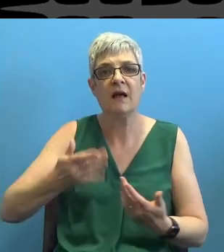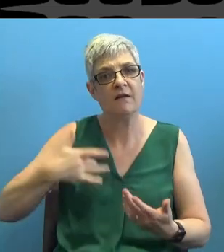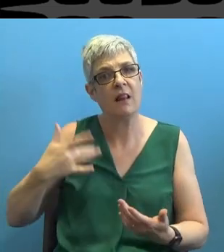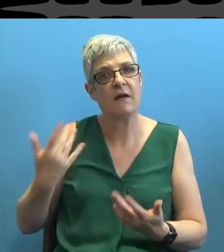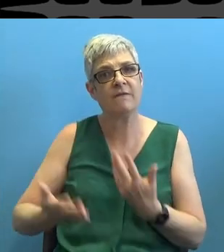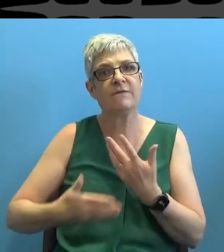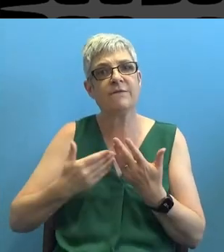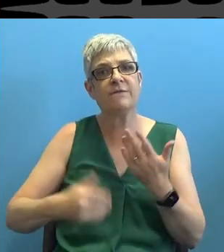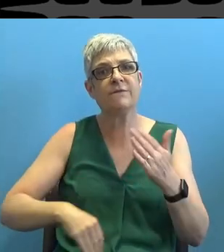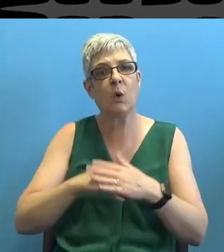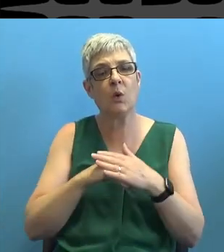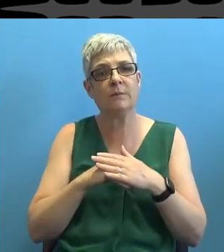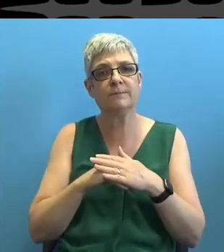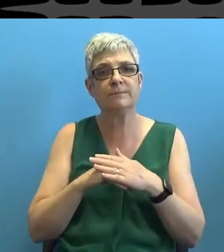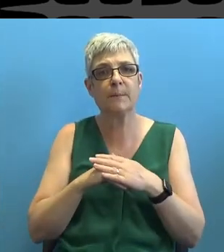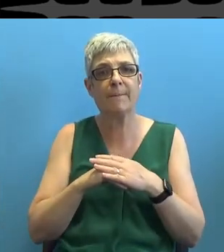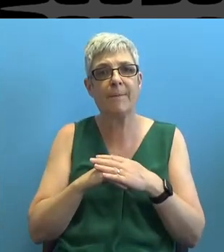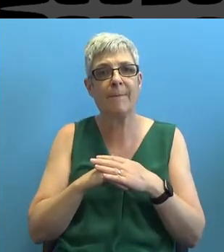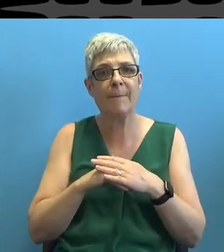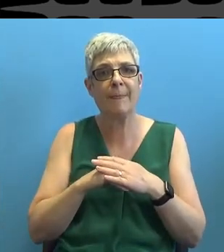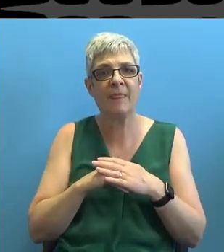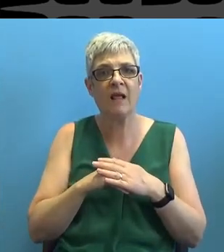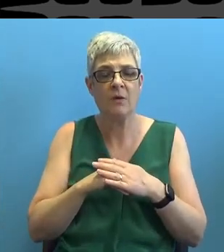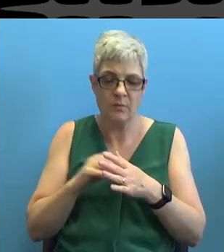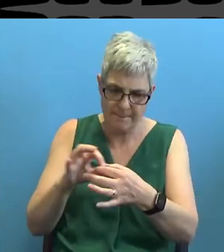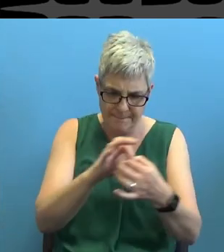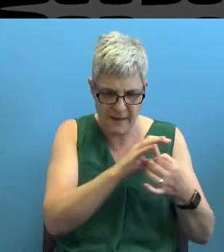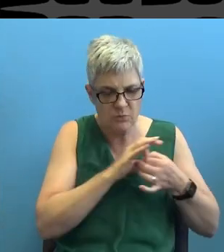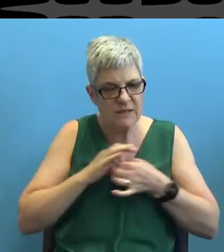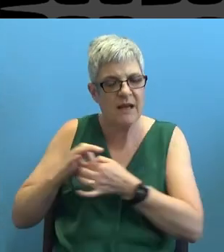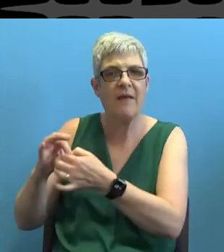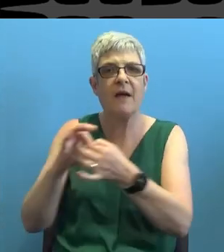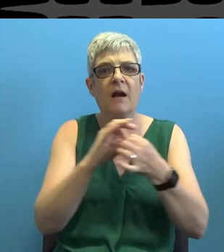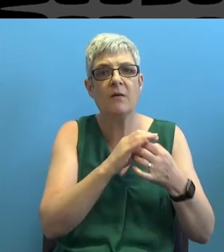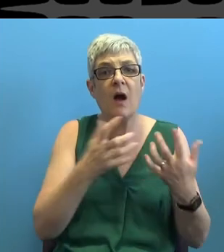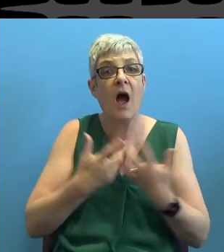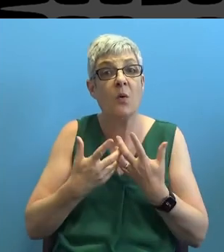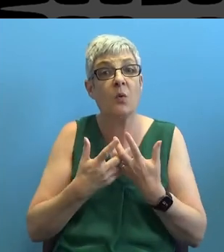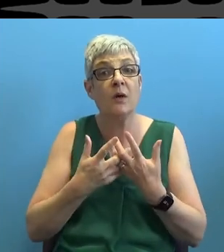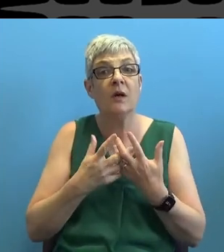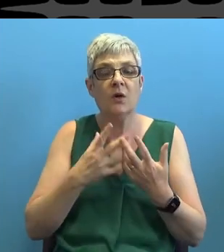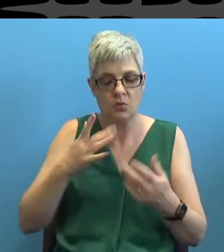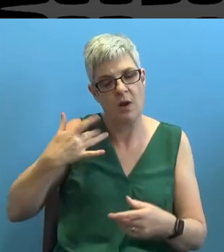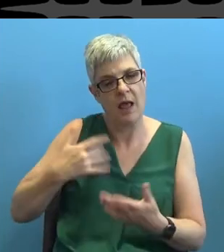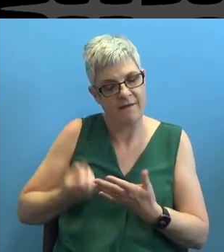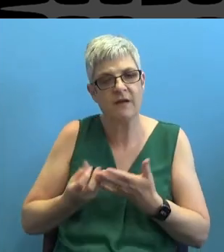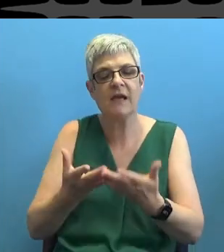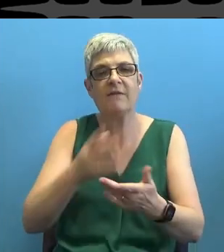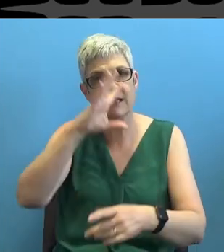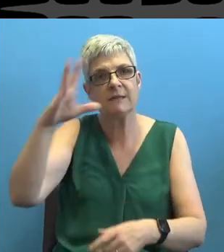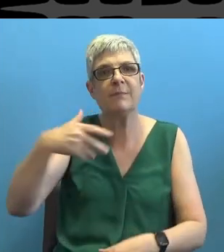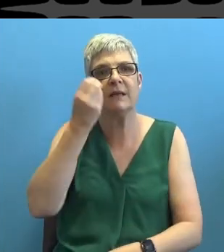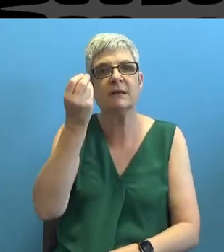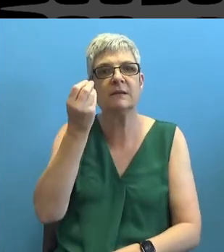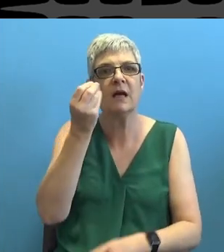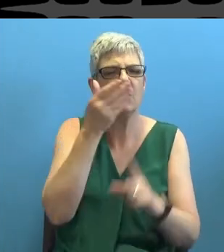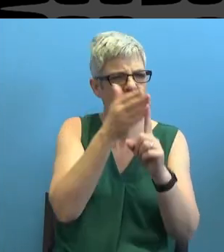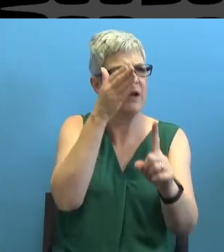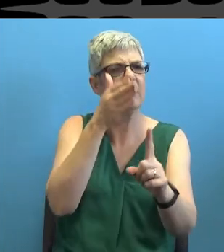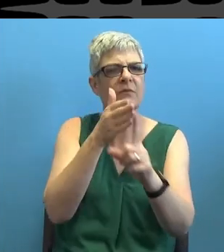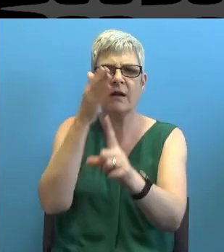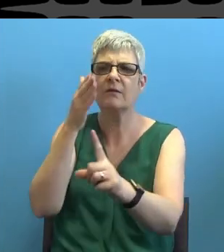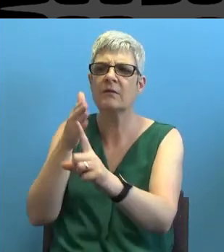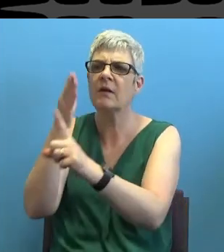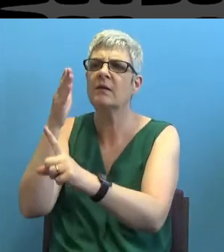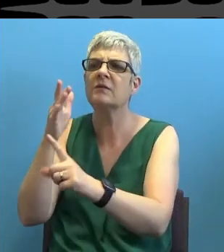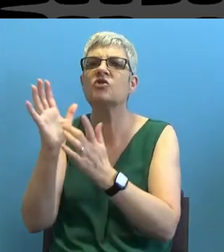fullness. May we be bound together by your life-giving Spirit, recognizing in each other our shared faith